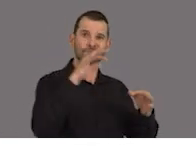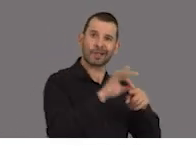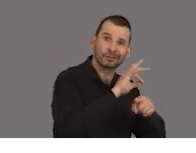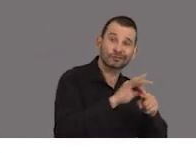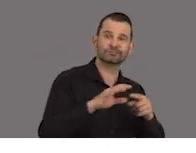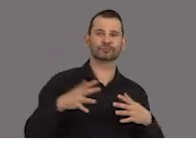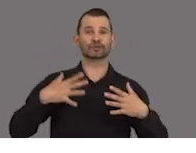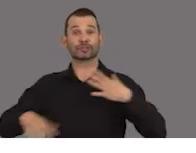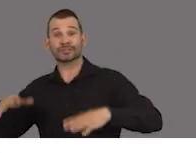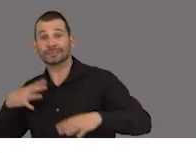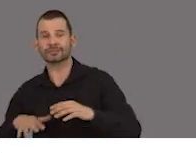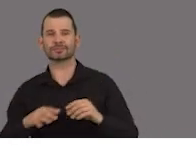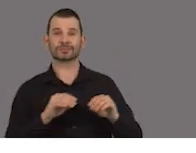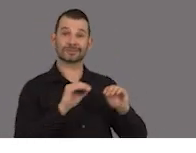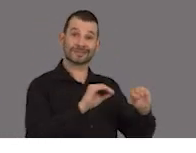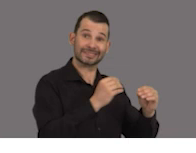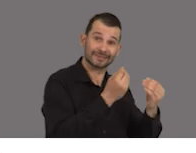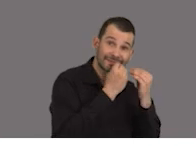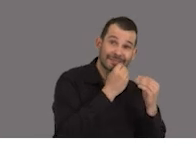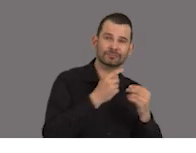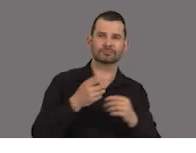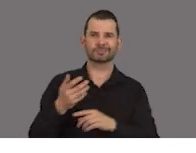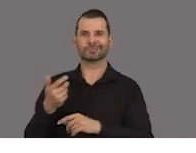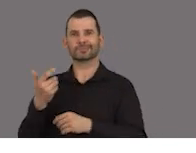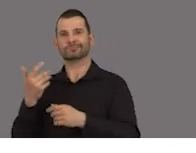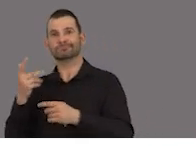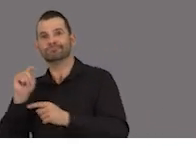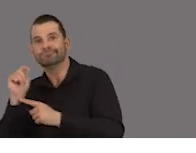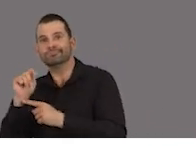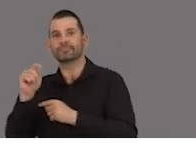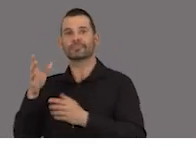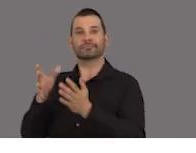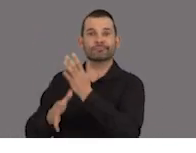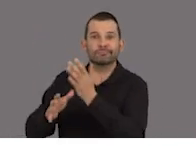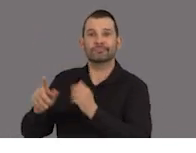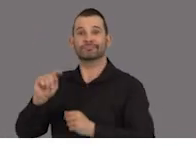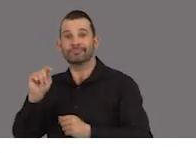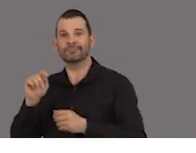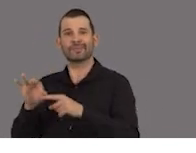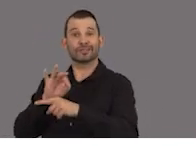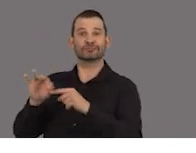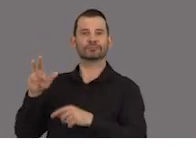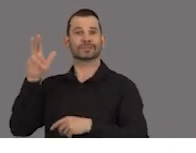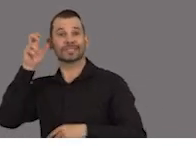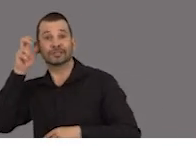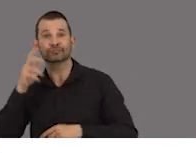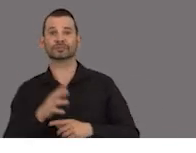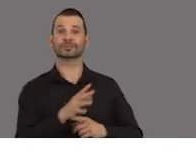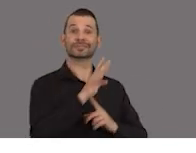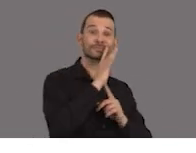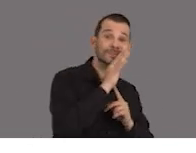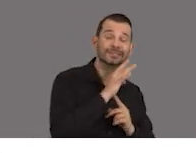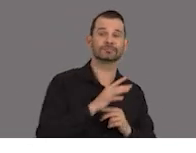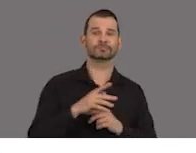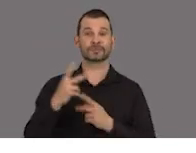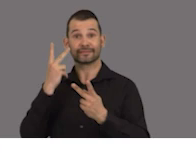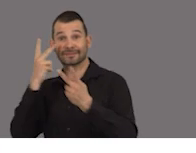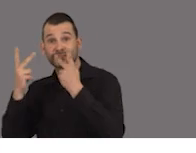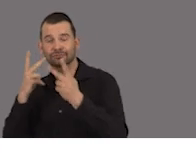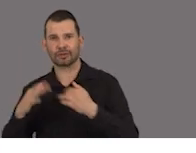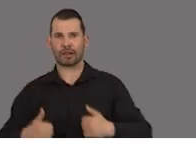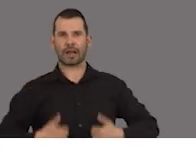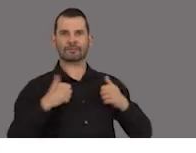functions, dressing, feeding, eliminating bowel or bladder functions, hearing,